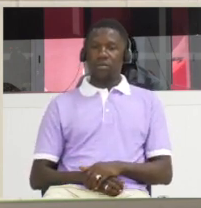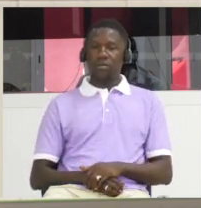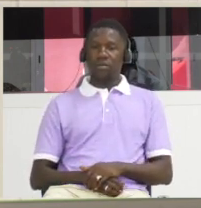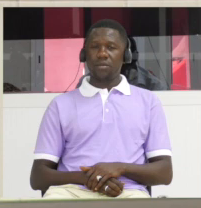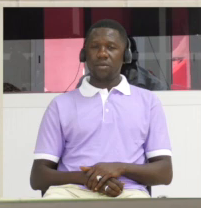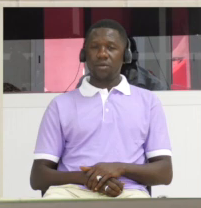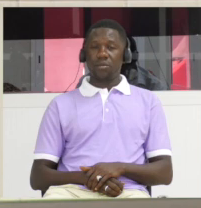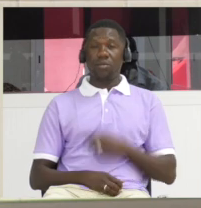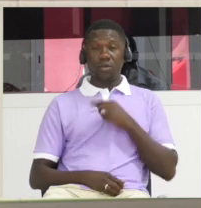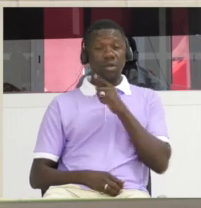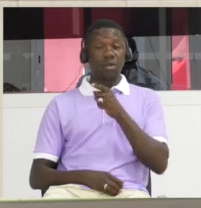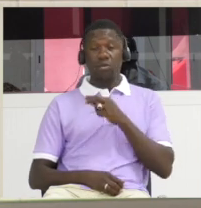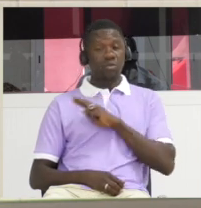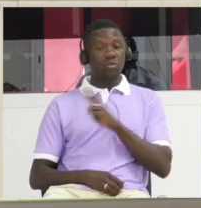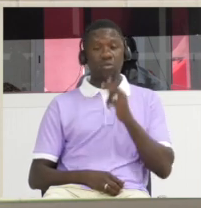that was not true.